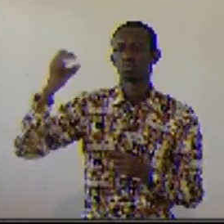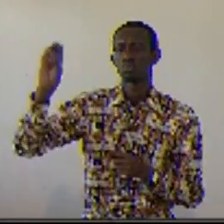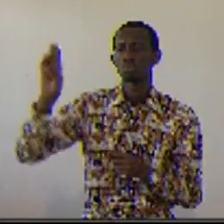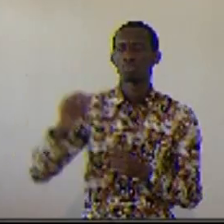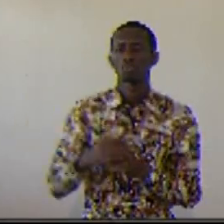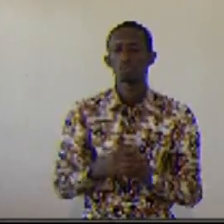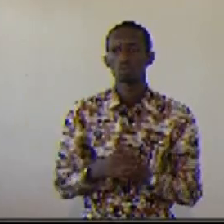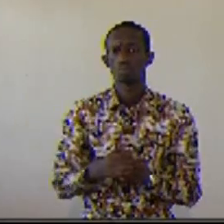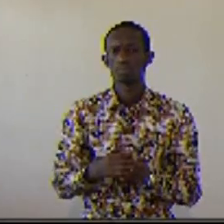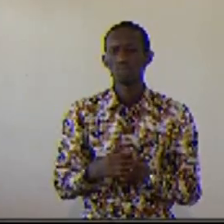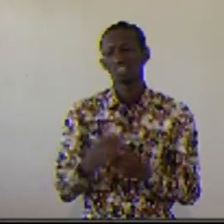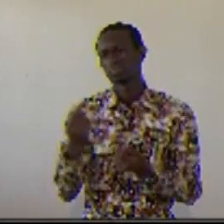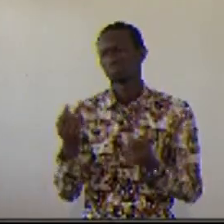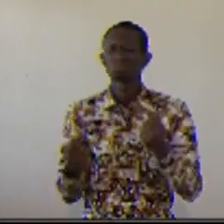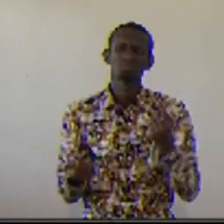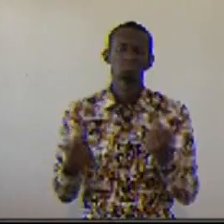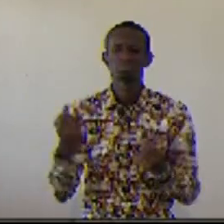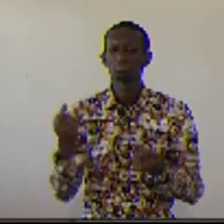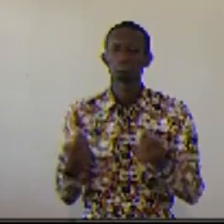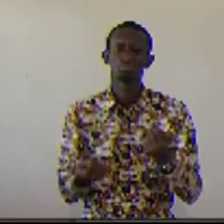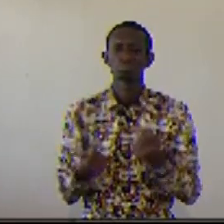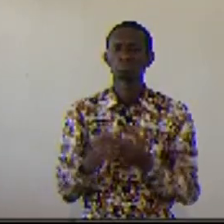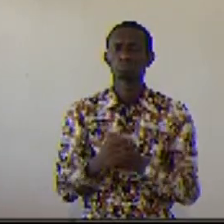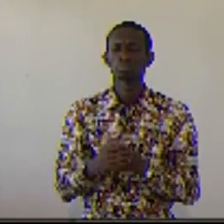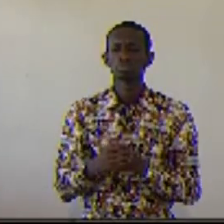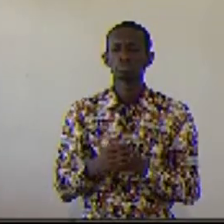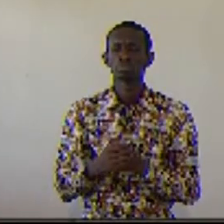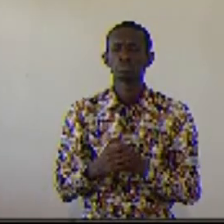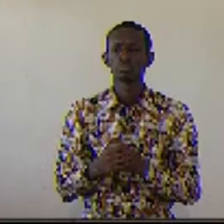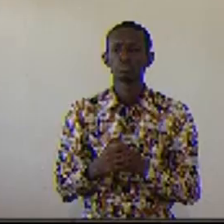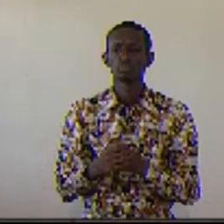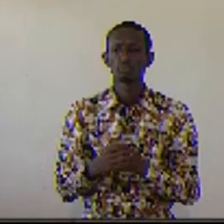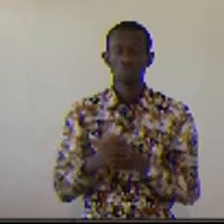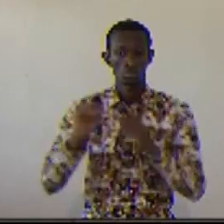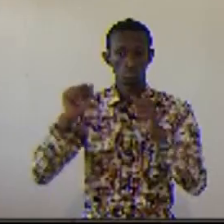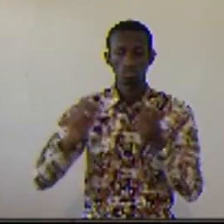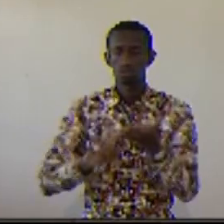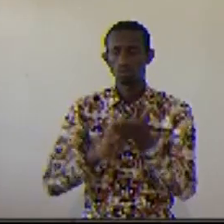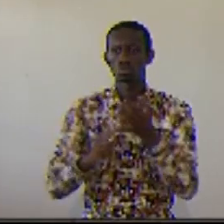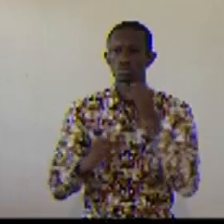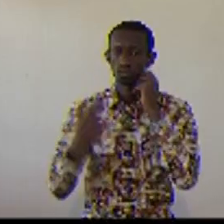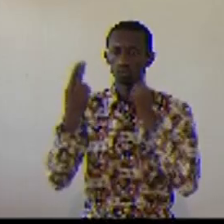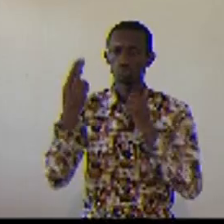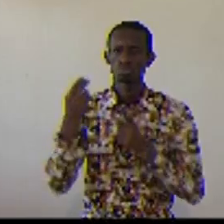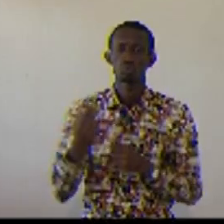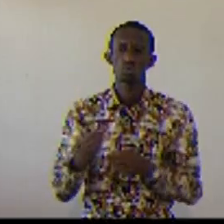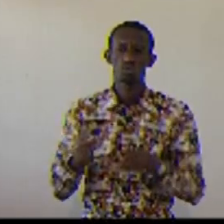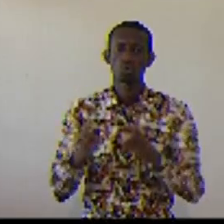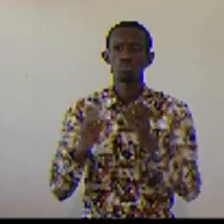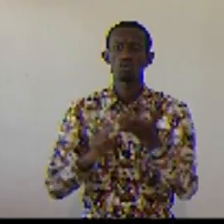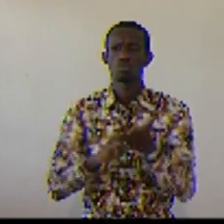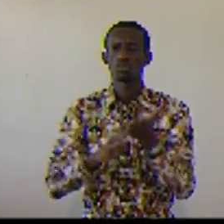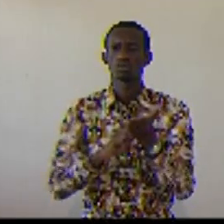So, and some other methods that we looked at. State two uses of phenol. You remember we said phenol is